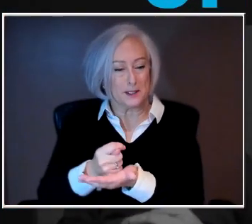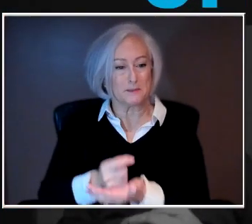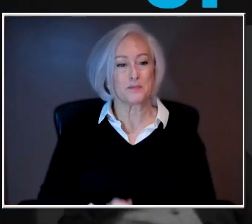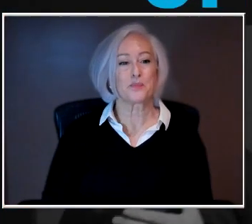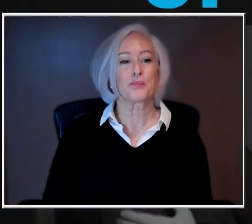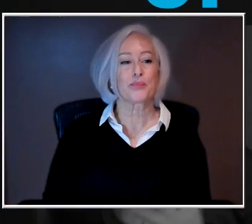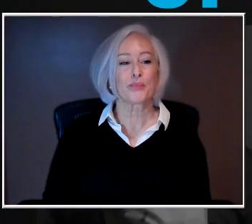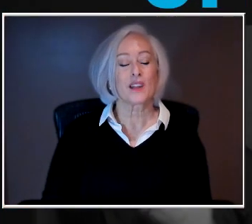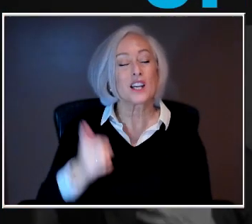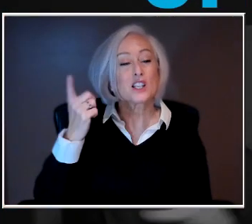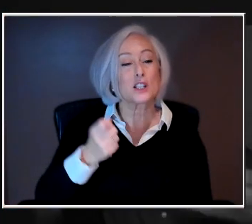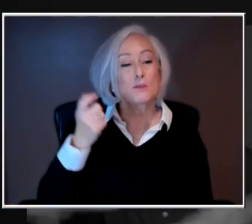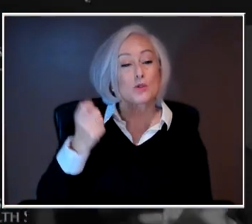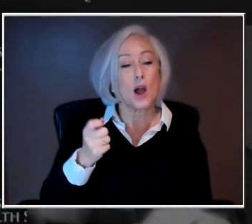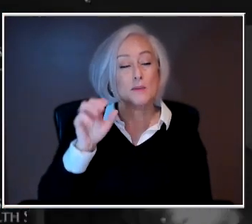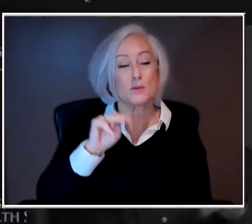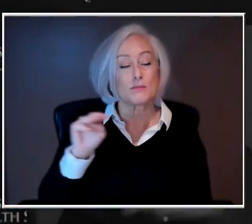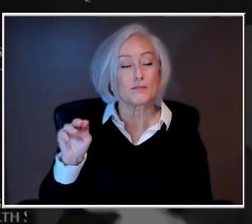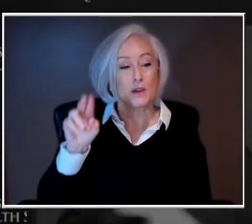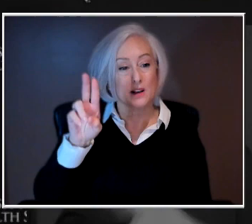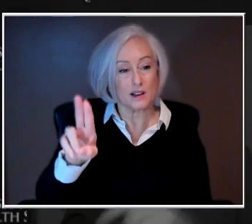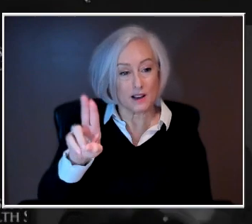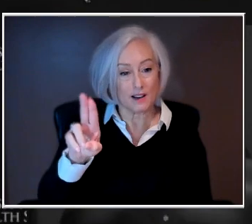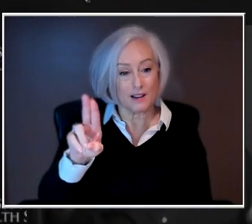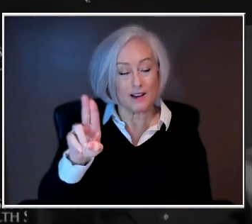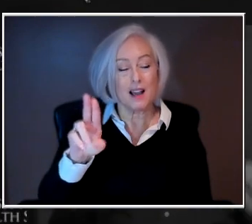Subscribe to our Morning Medical Update and Open